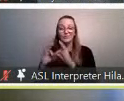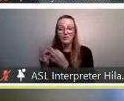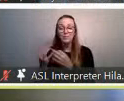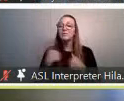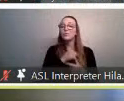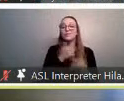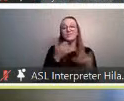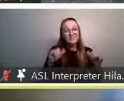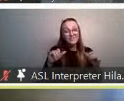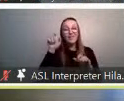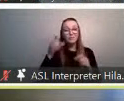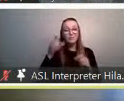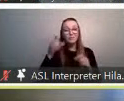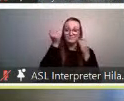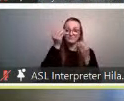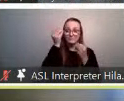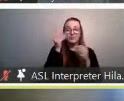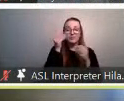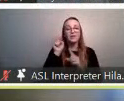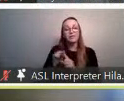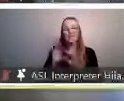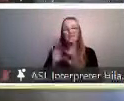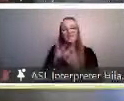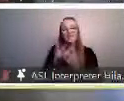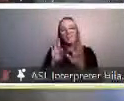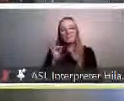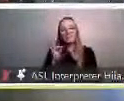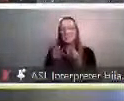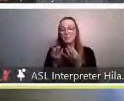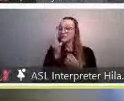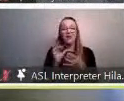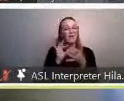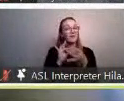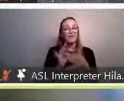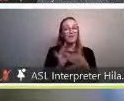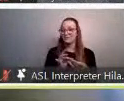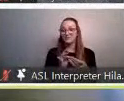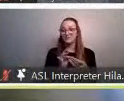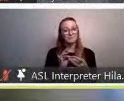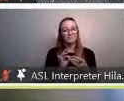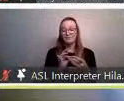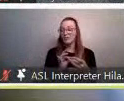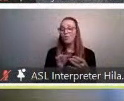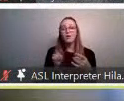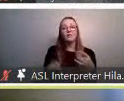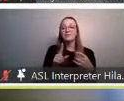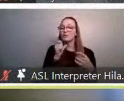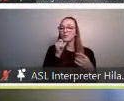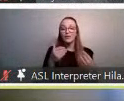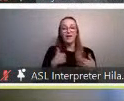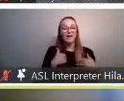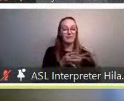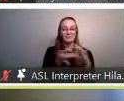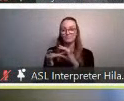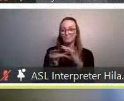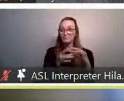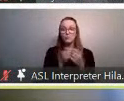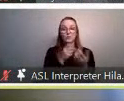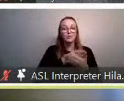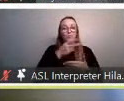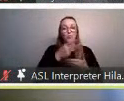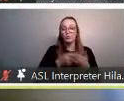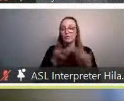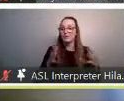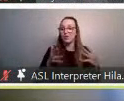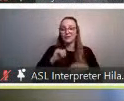into consideration that there are families that are not connected or have these relationships with programs already